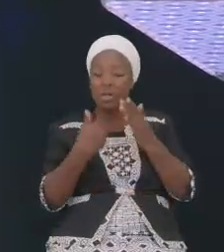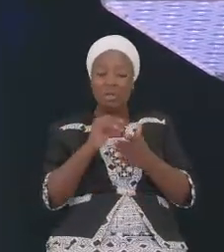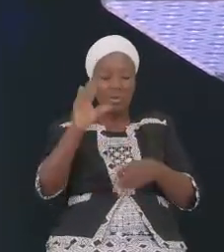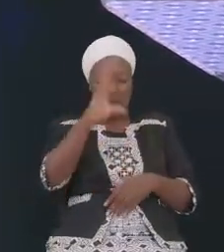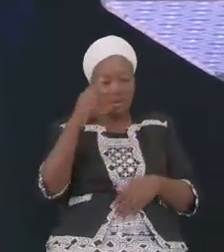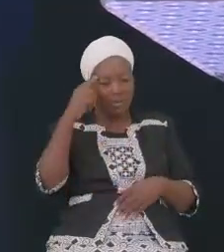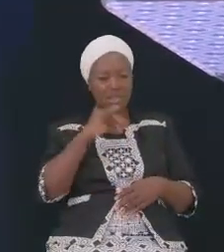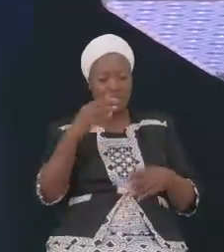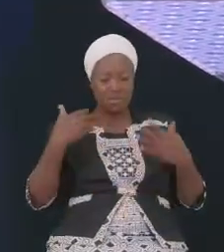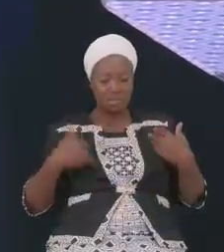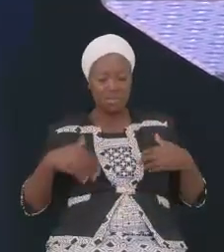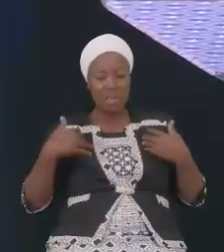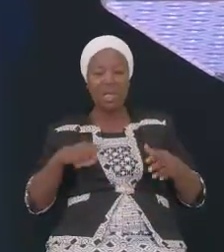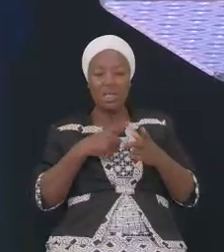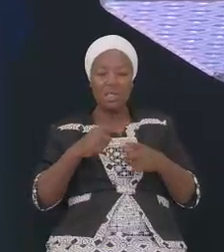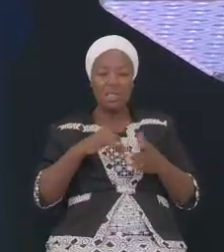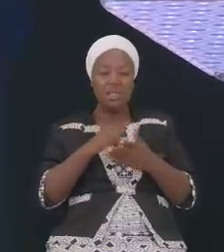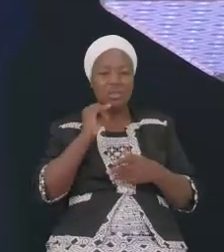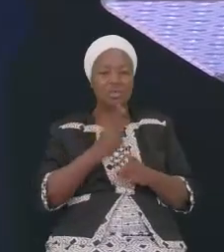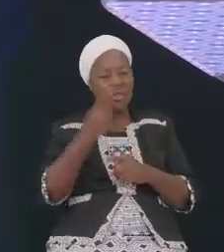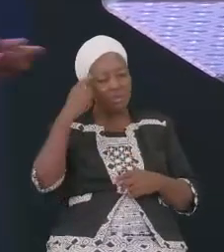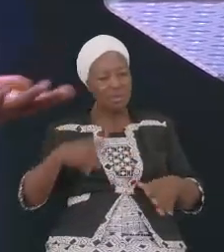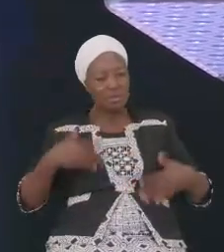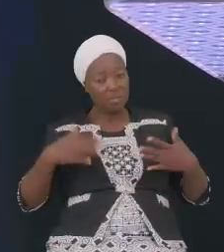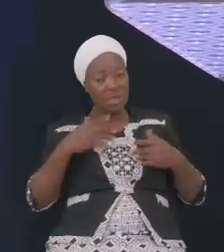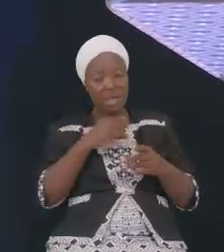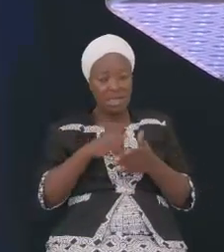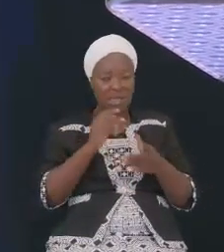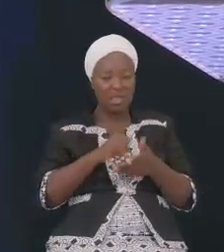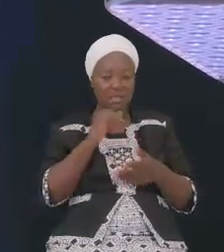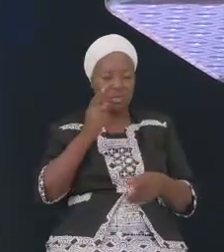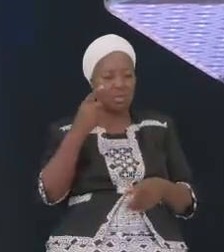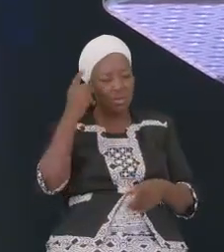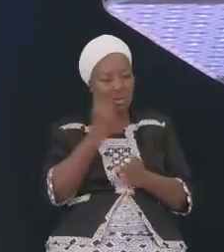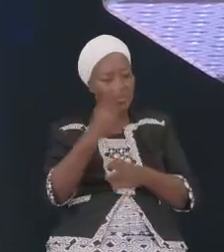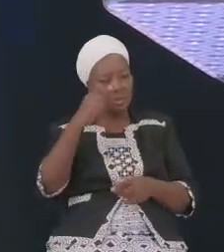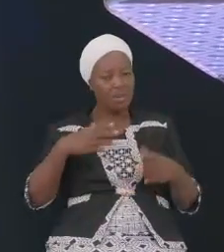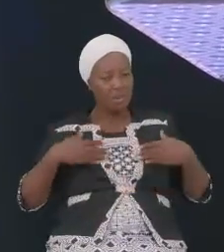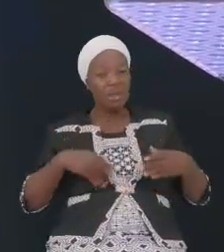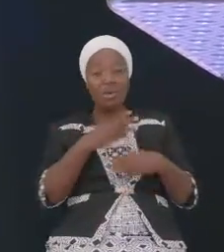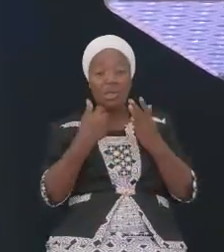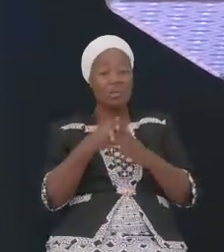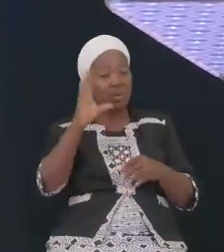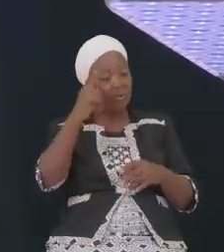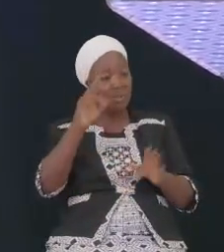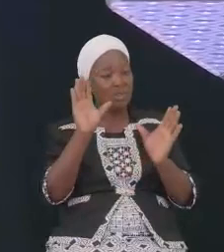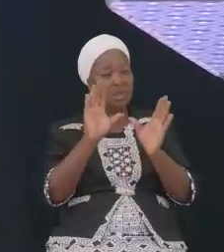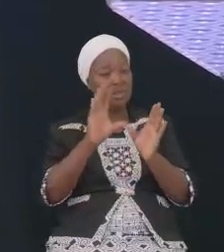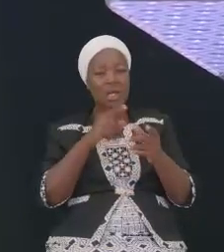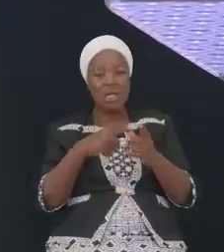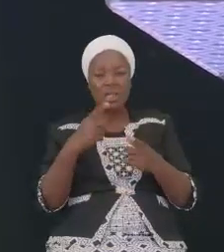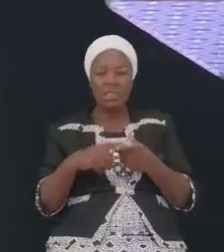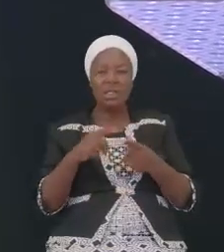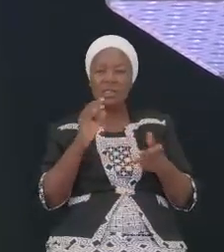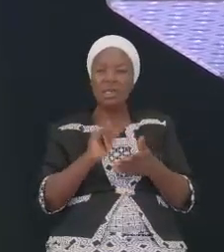looking for clothes, that's only for the body. All we're looking for is certificate. Certificate, that's only for work, and the work is for money, and the